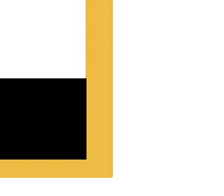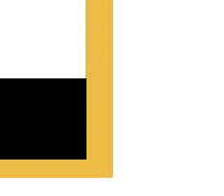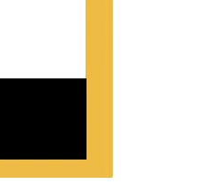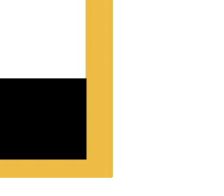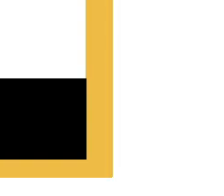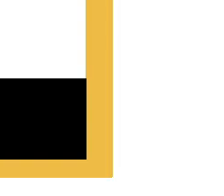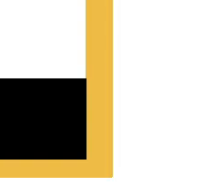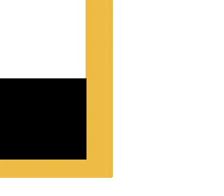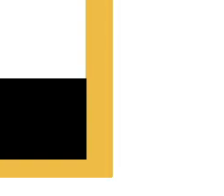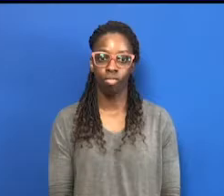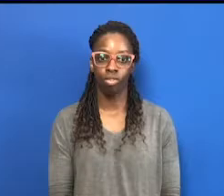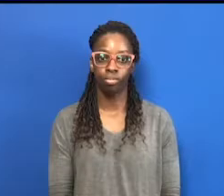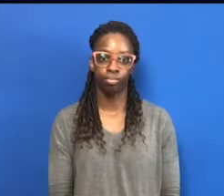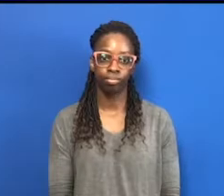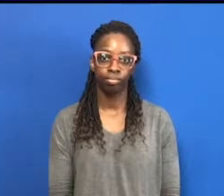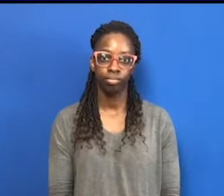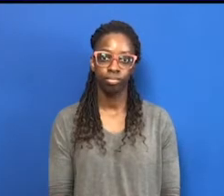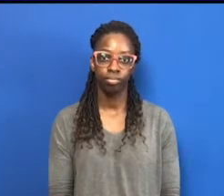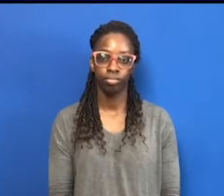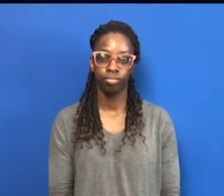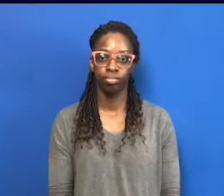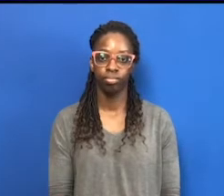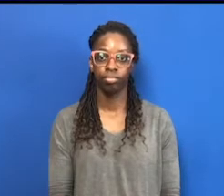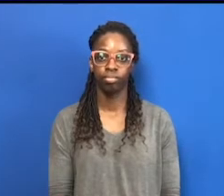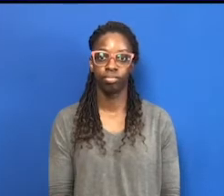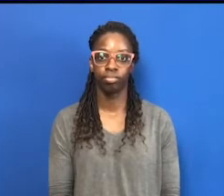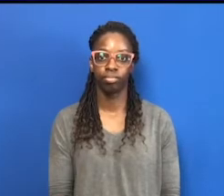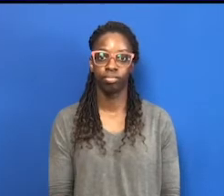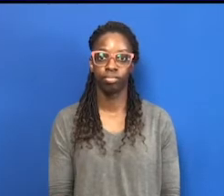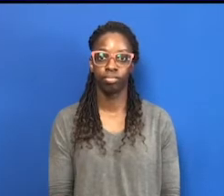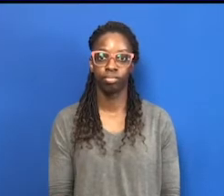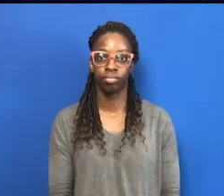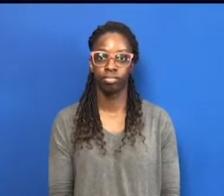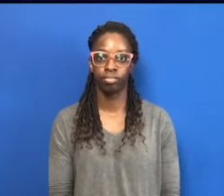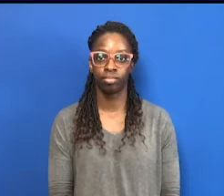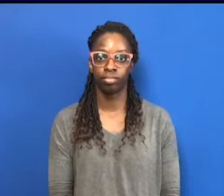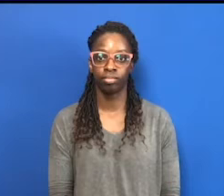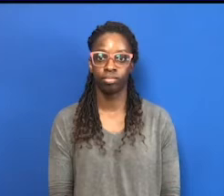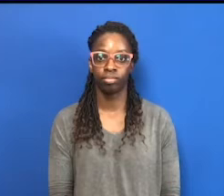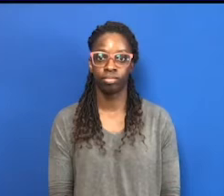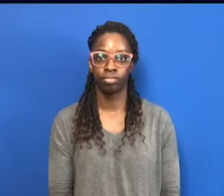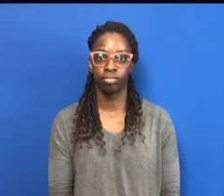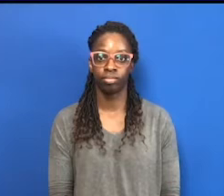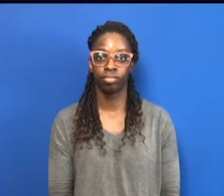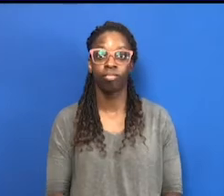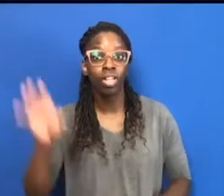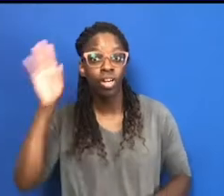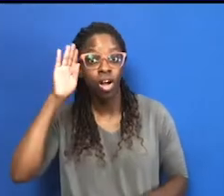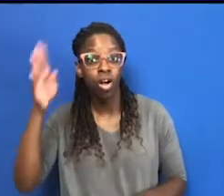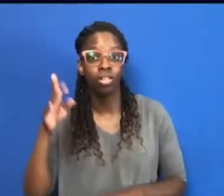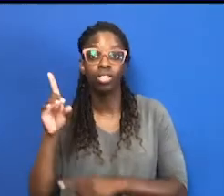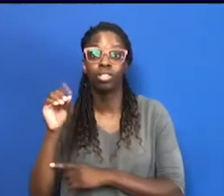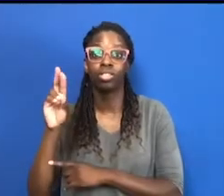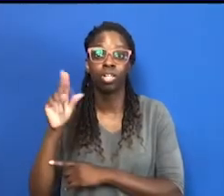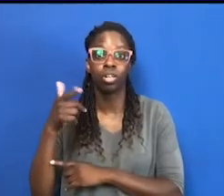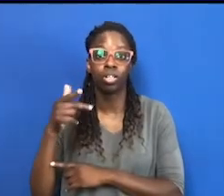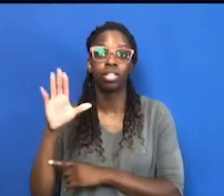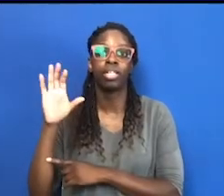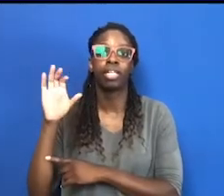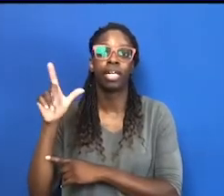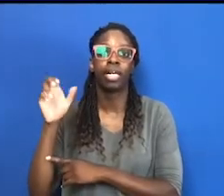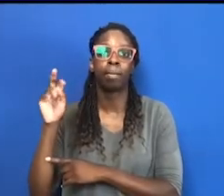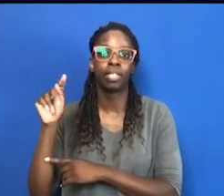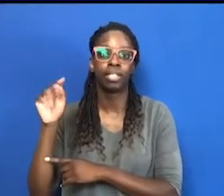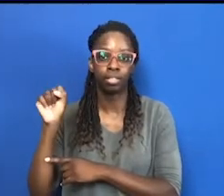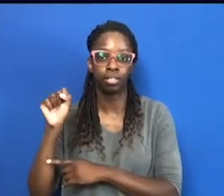and Engineering. Hi, Doug Clements with Learning Trajectories for Science, Technology, and